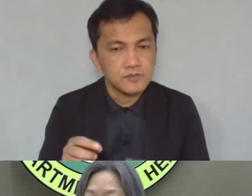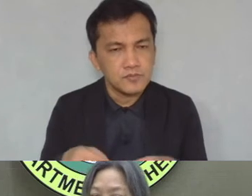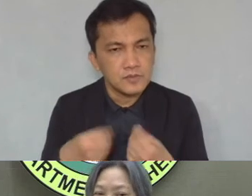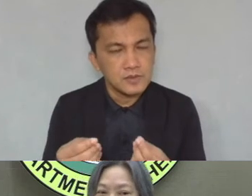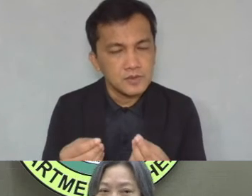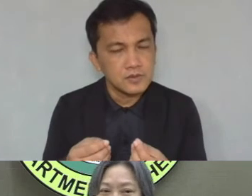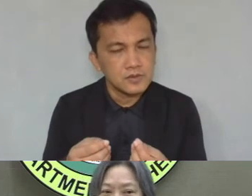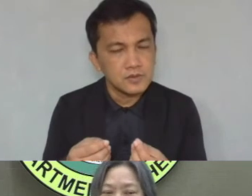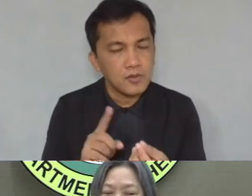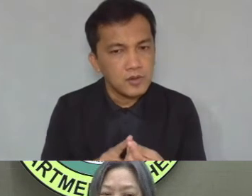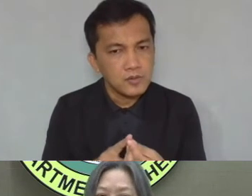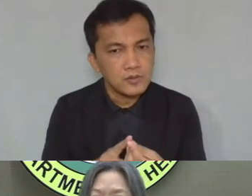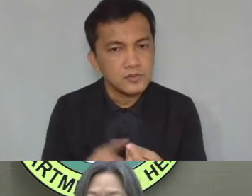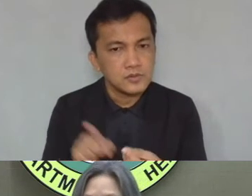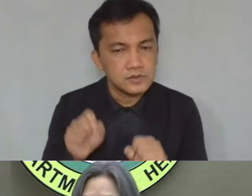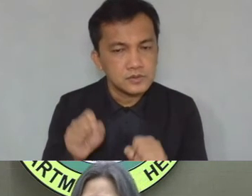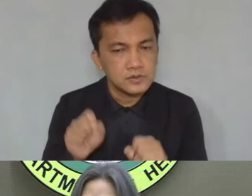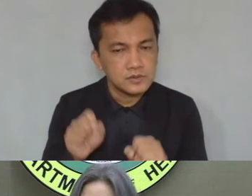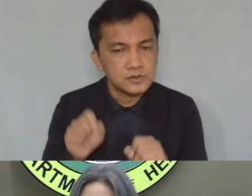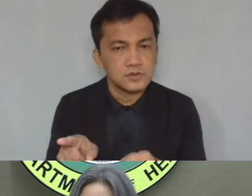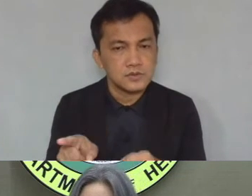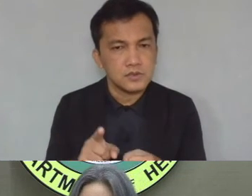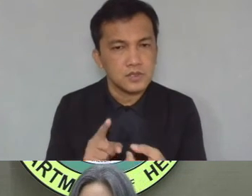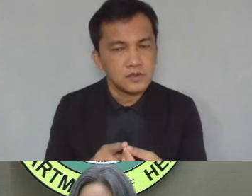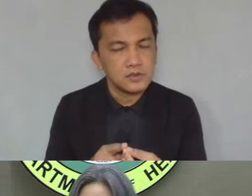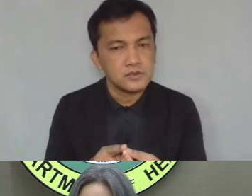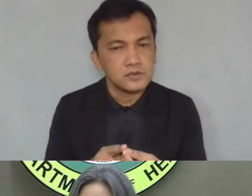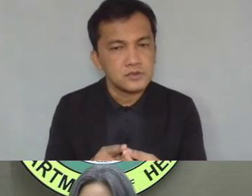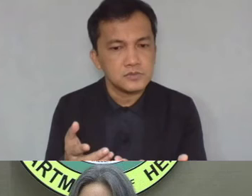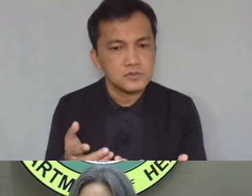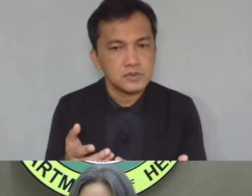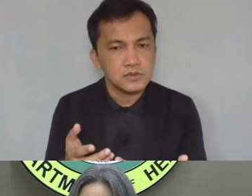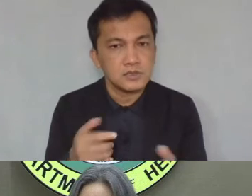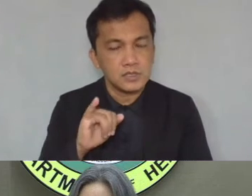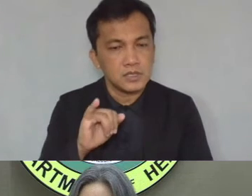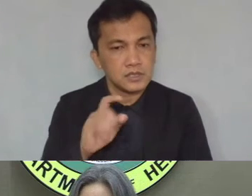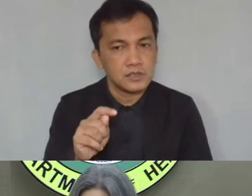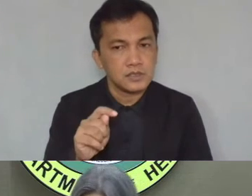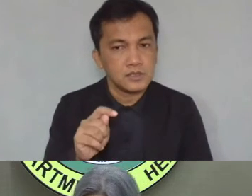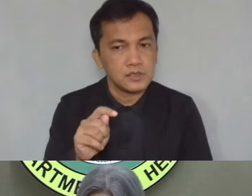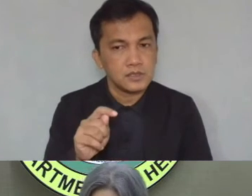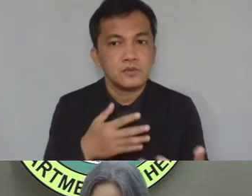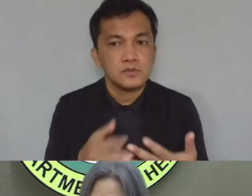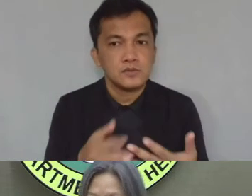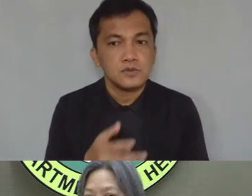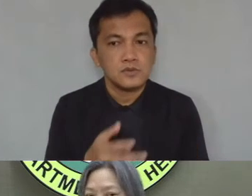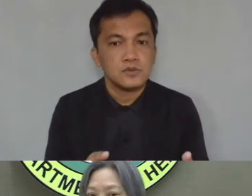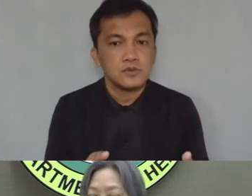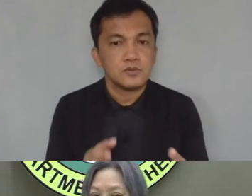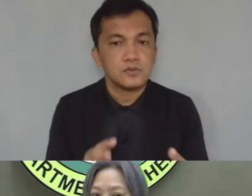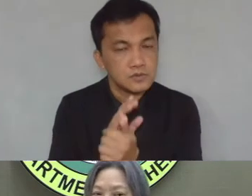That's it. So we really need to provide training at different levels. So that's why the competencies is where it's going to start. So if you say an